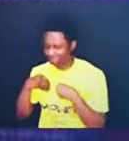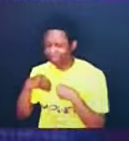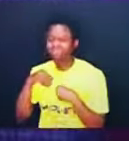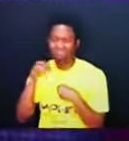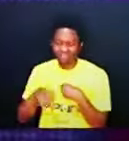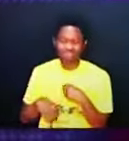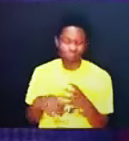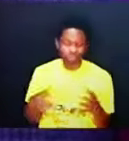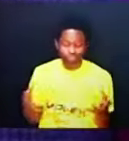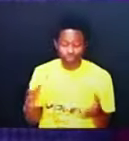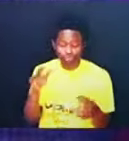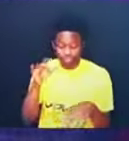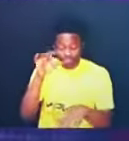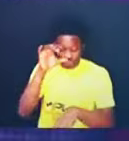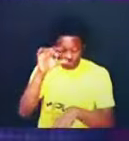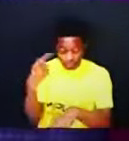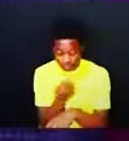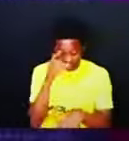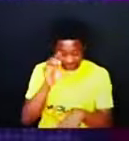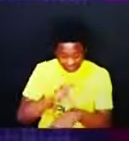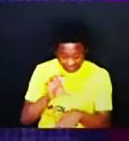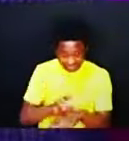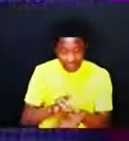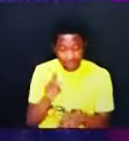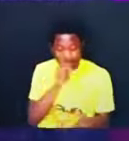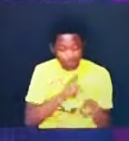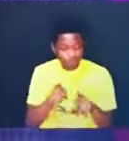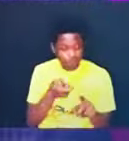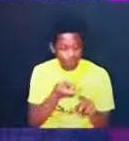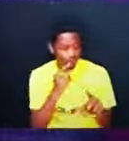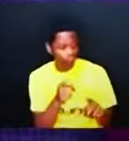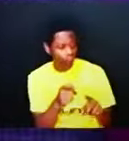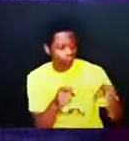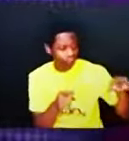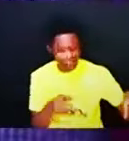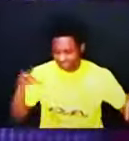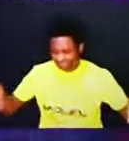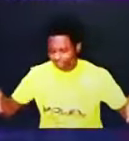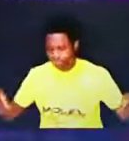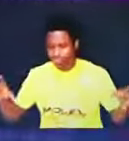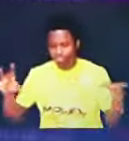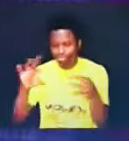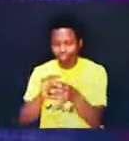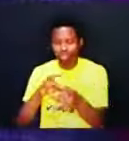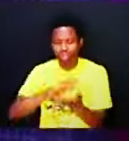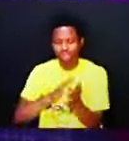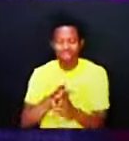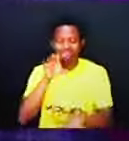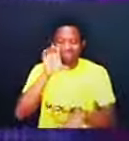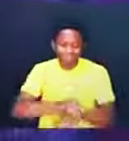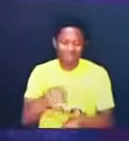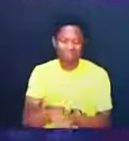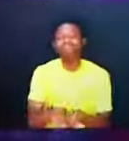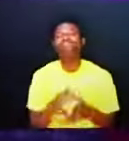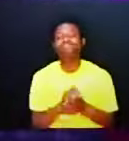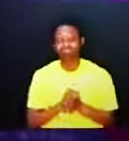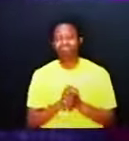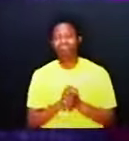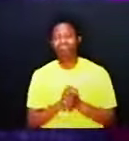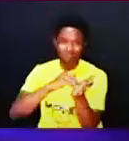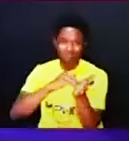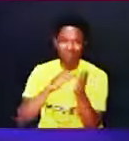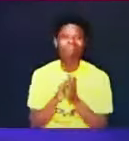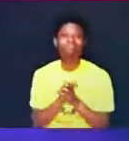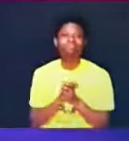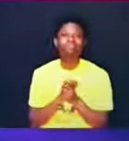a phono. A any perqua ben we do doa, one be di Christo edinti, one be ye on Yankopon and Crawford. But brothers